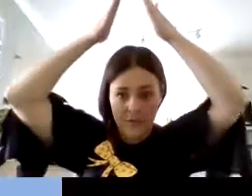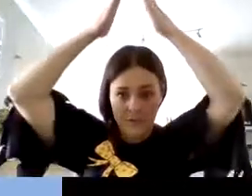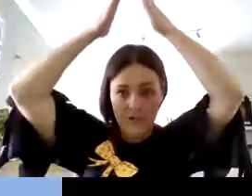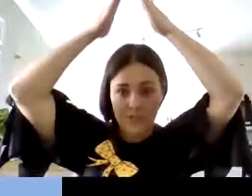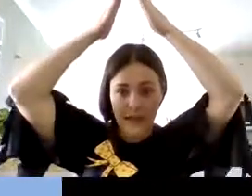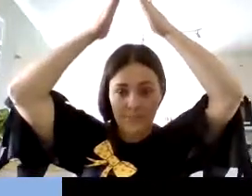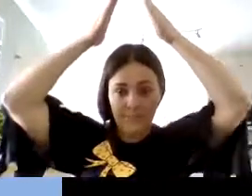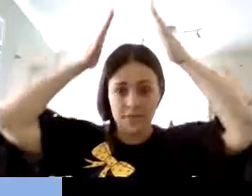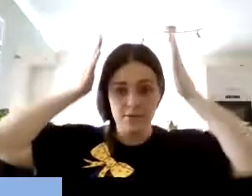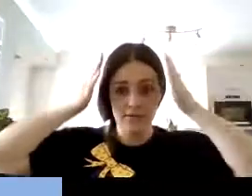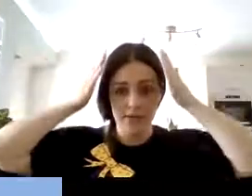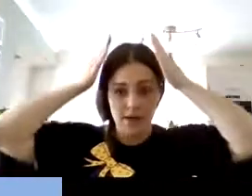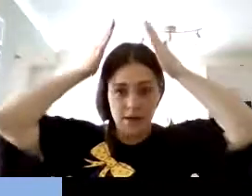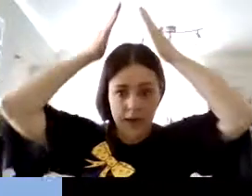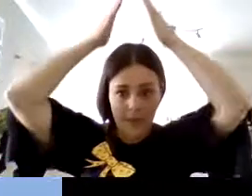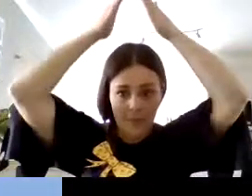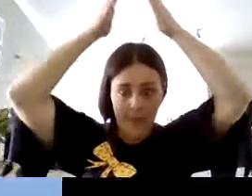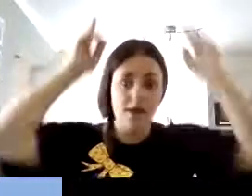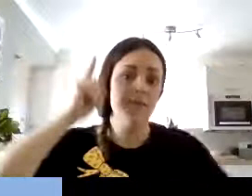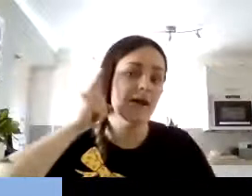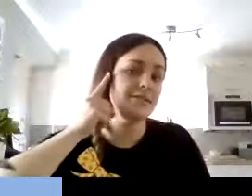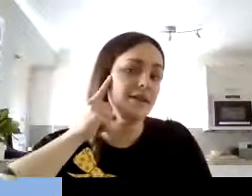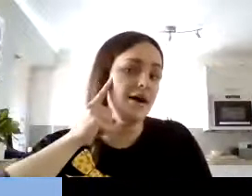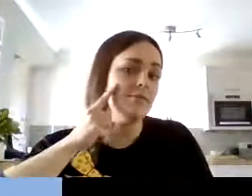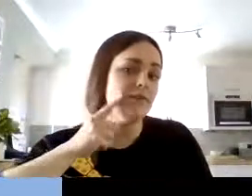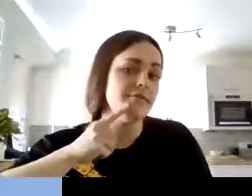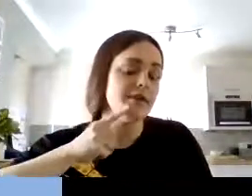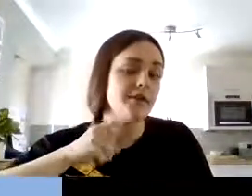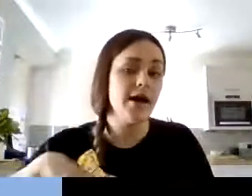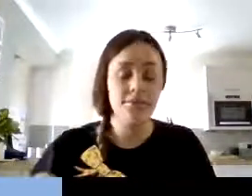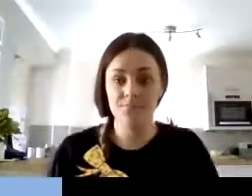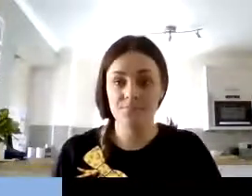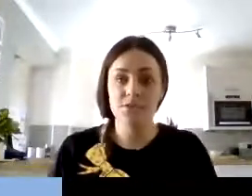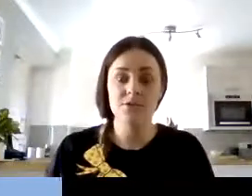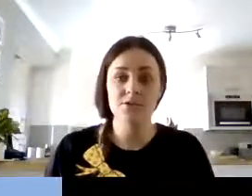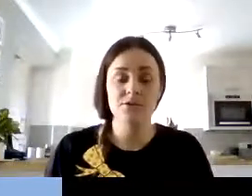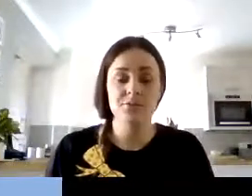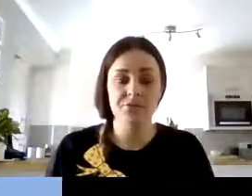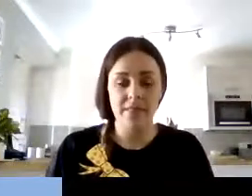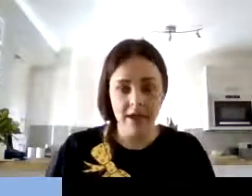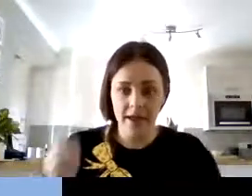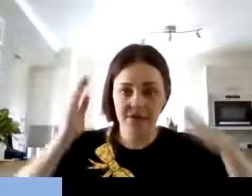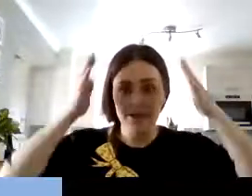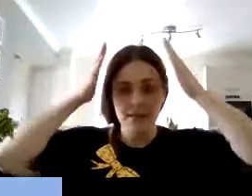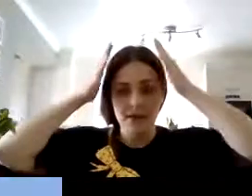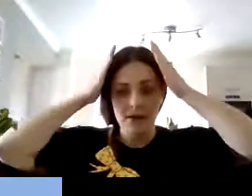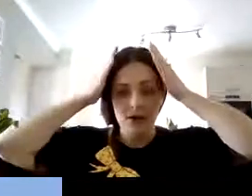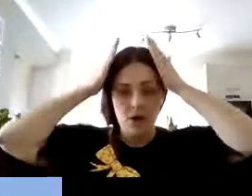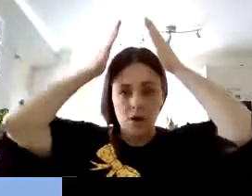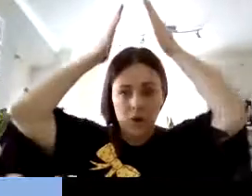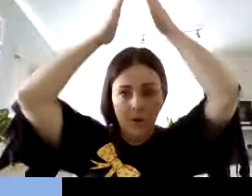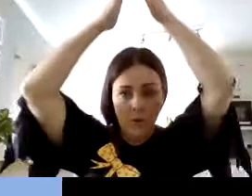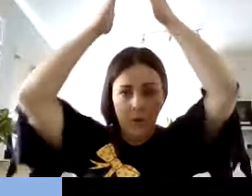up like the witch's hat, okay? Up and then down with our finger. We try that again, ready?